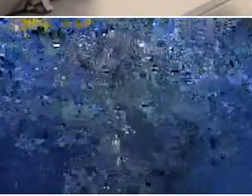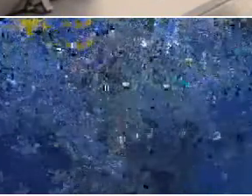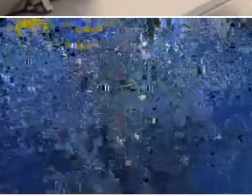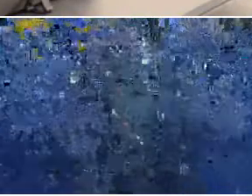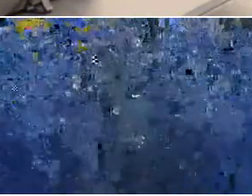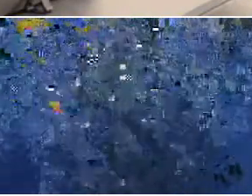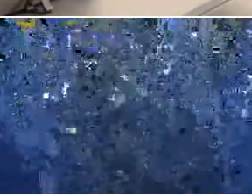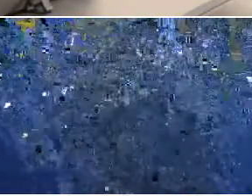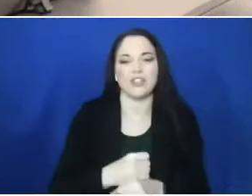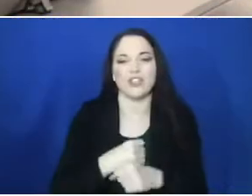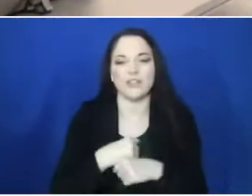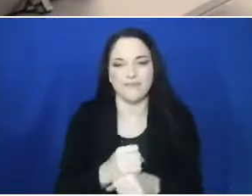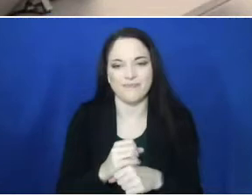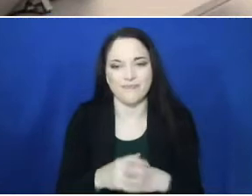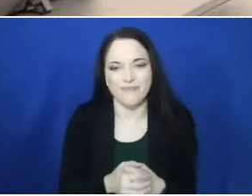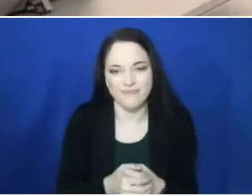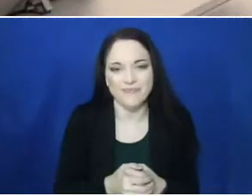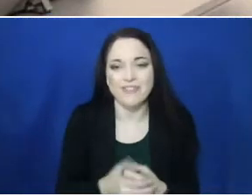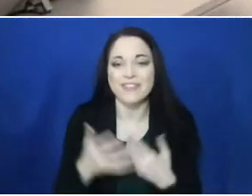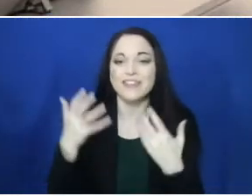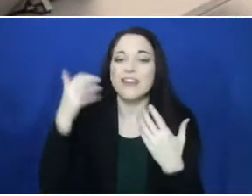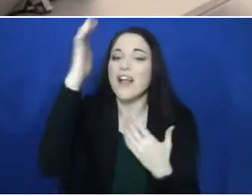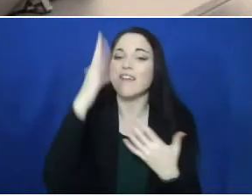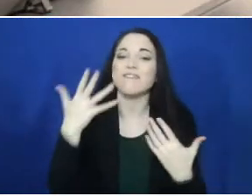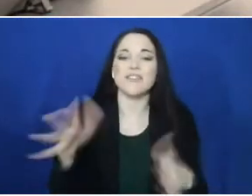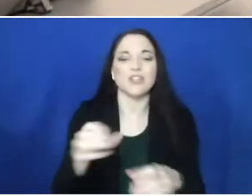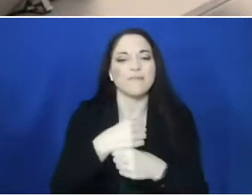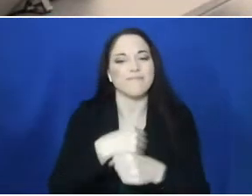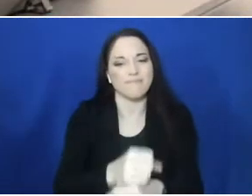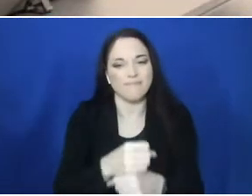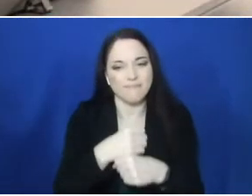made, that our God has made.